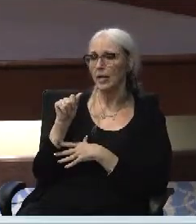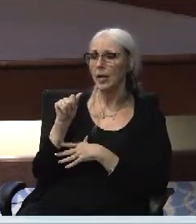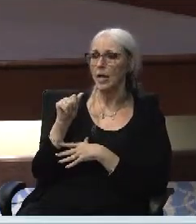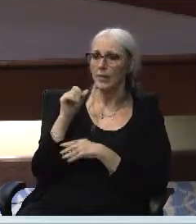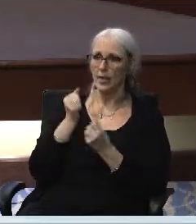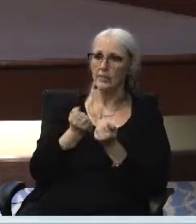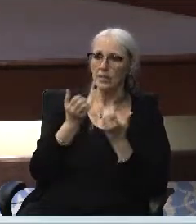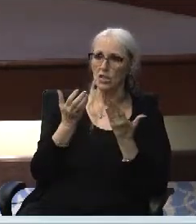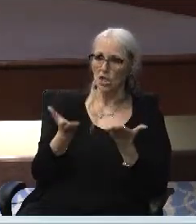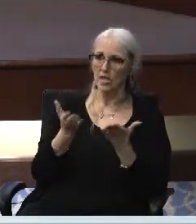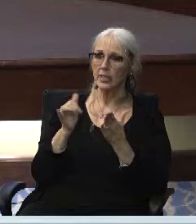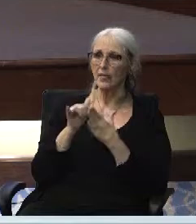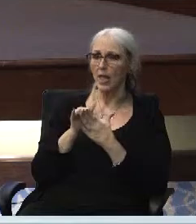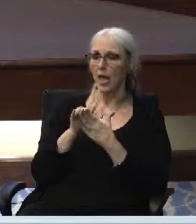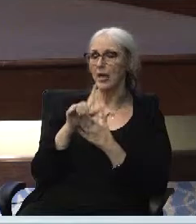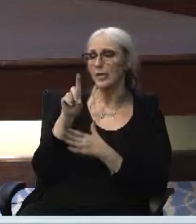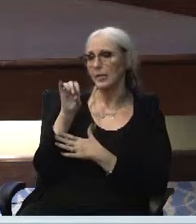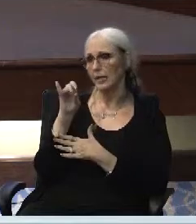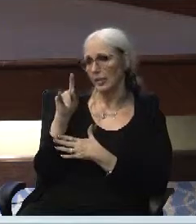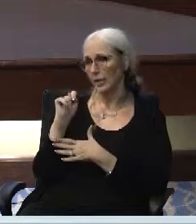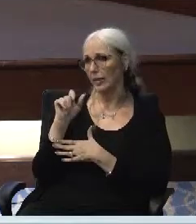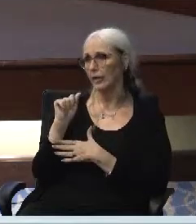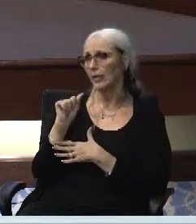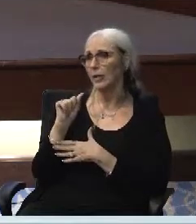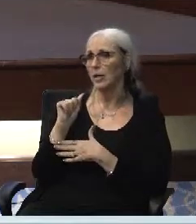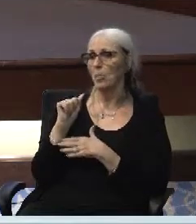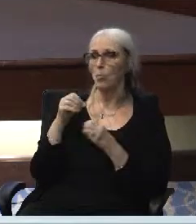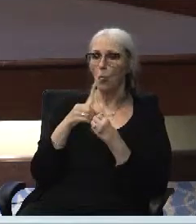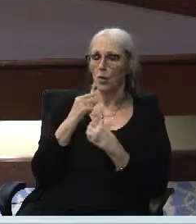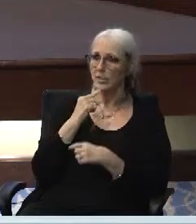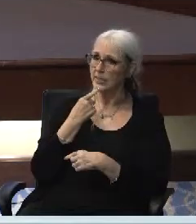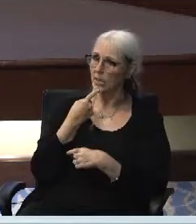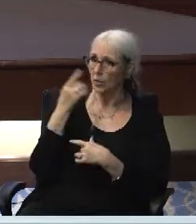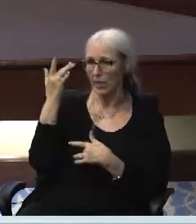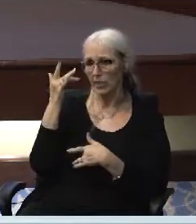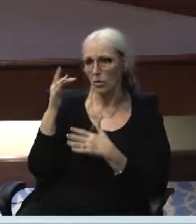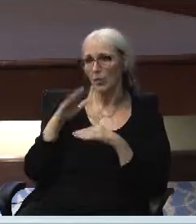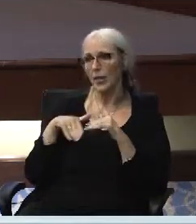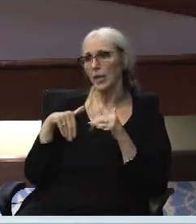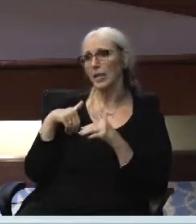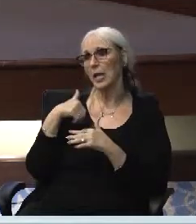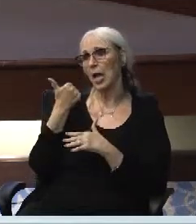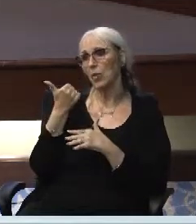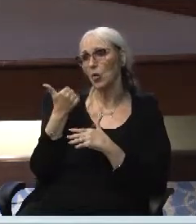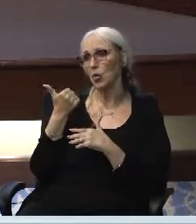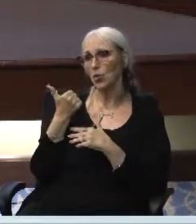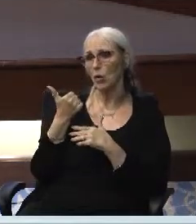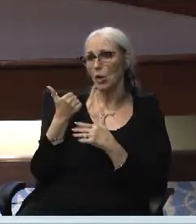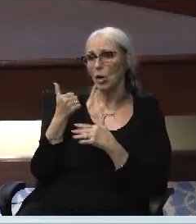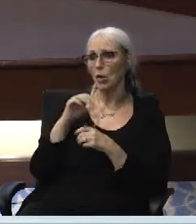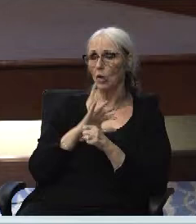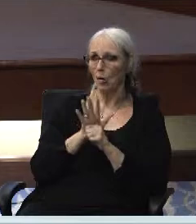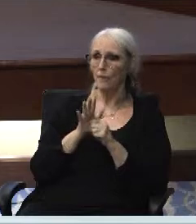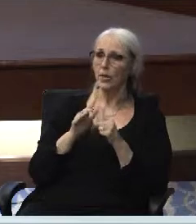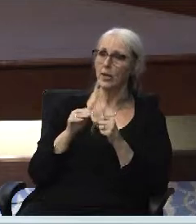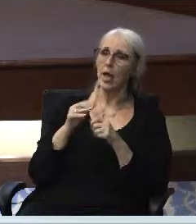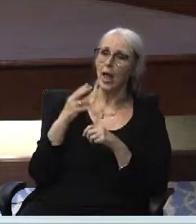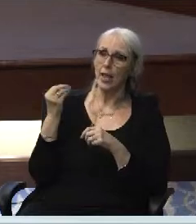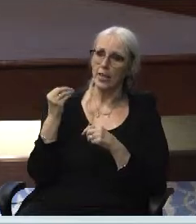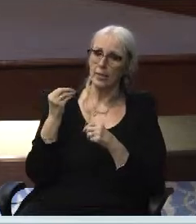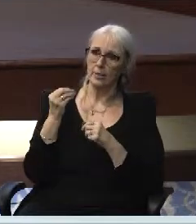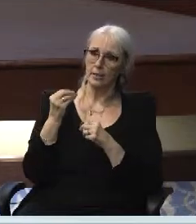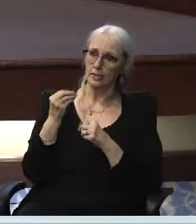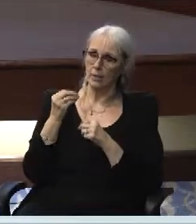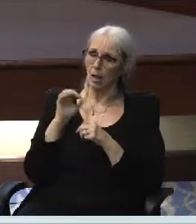that the Delta variant might cause more severe illness than previous strains in unvaccinated persons, and also all